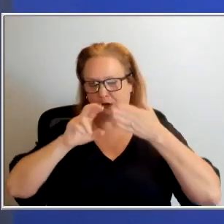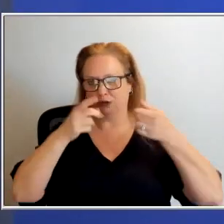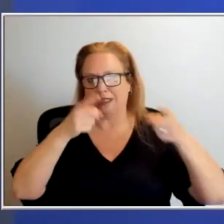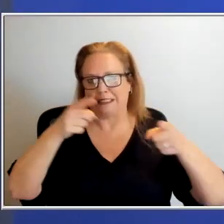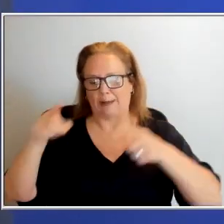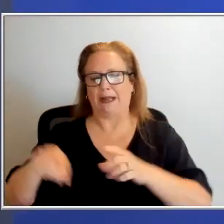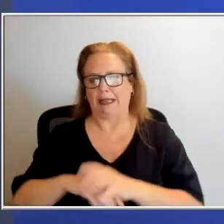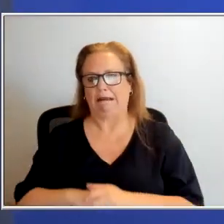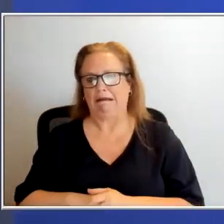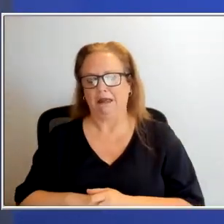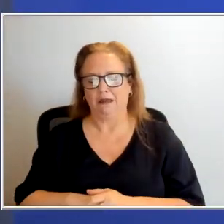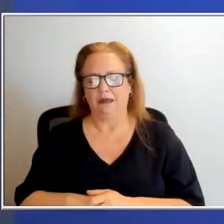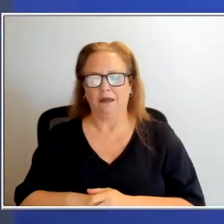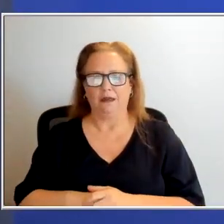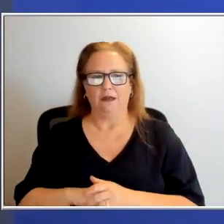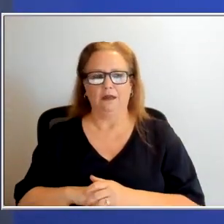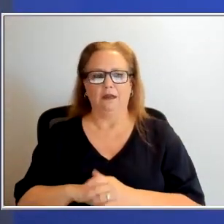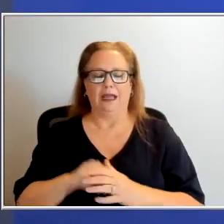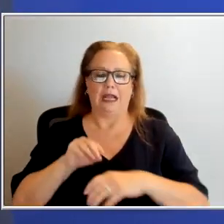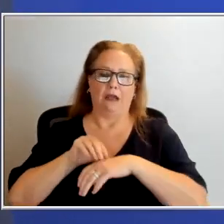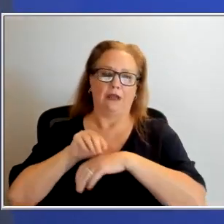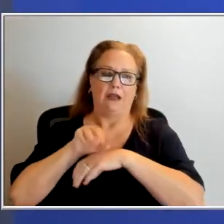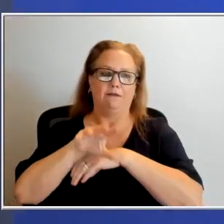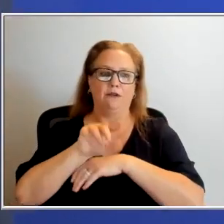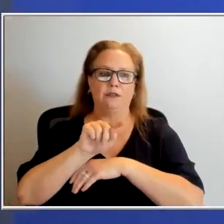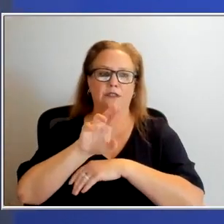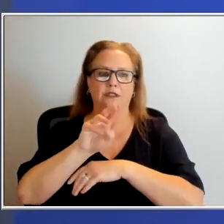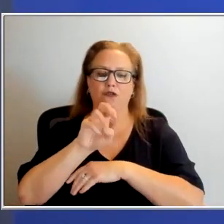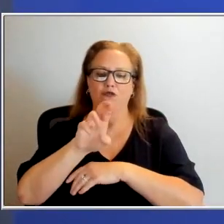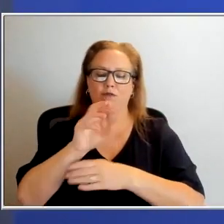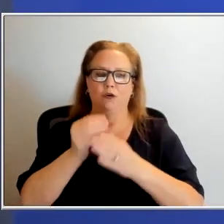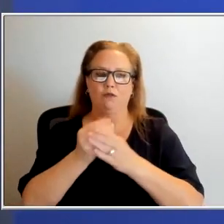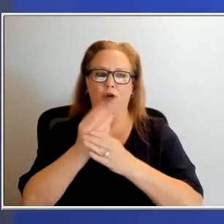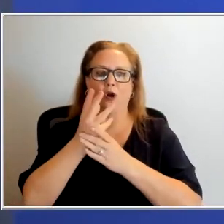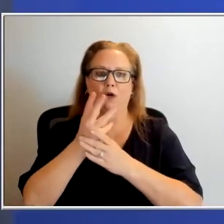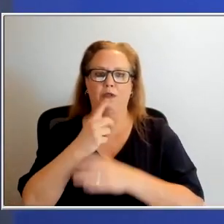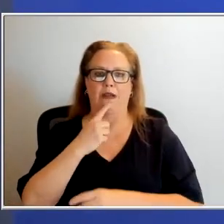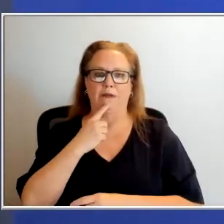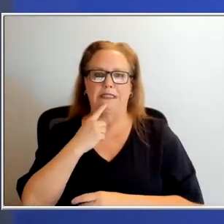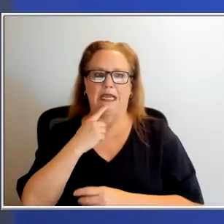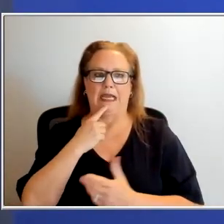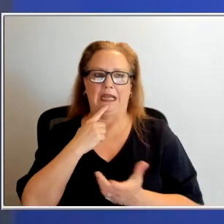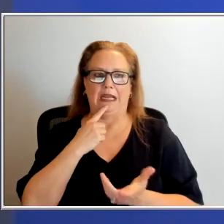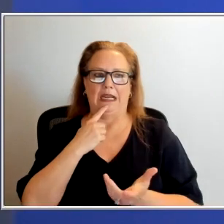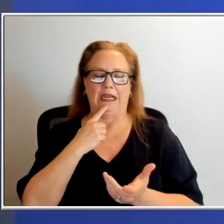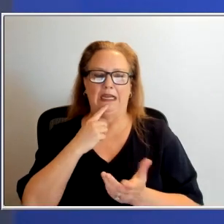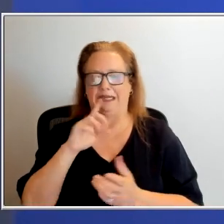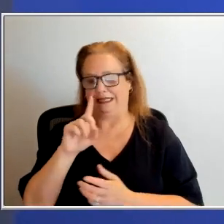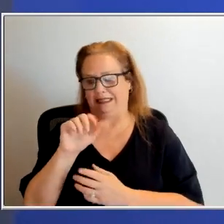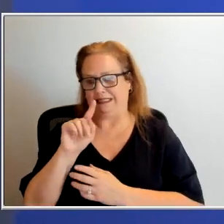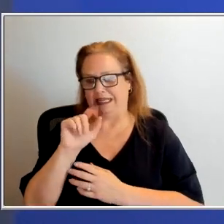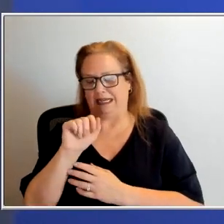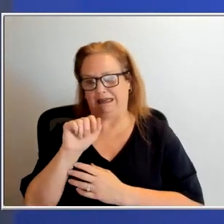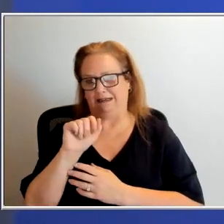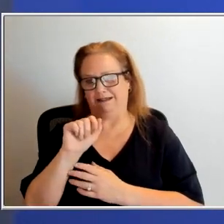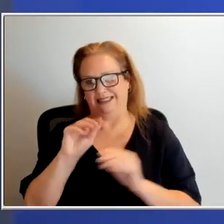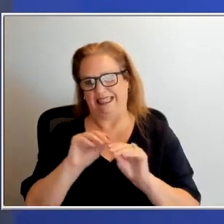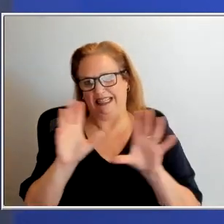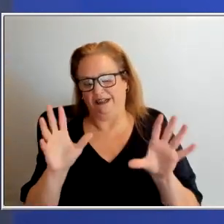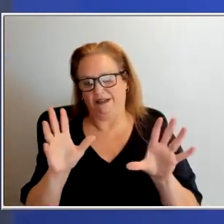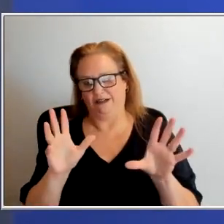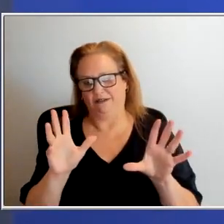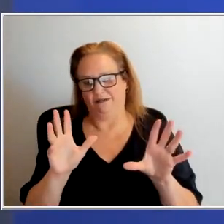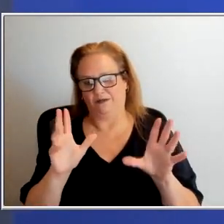and how that influences tumor growth. And in fact, I would say the data is pretty clear from what we have